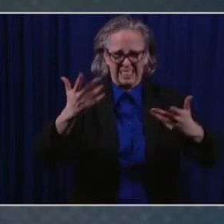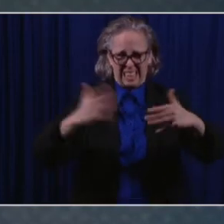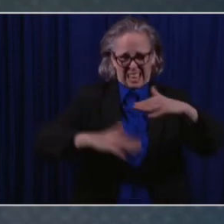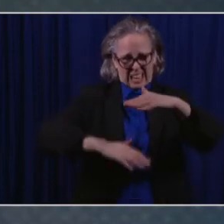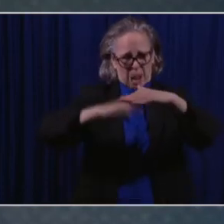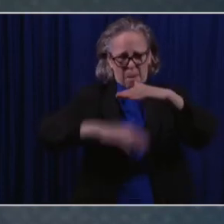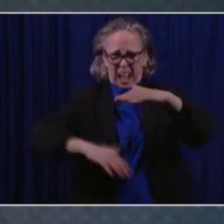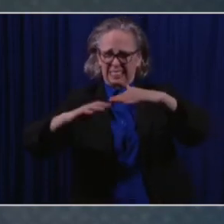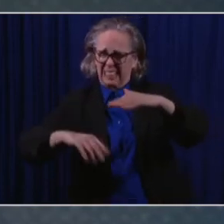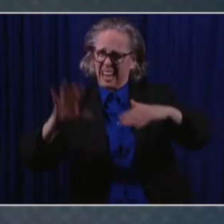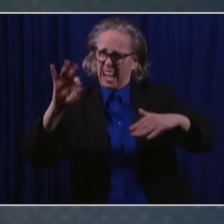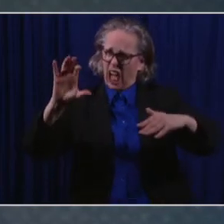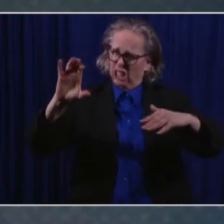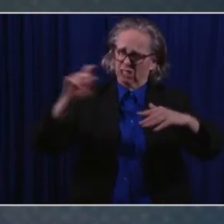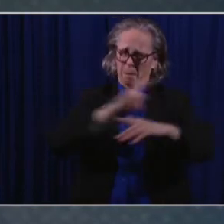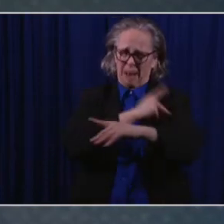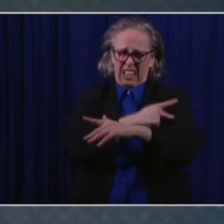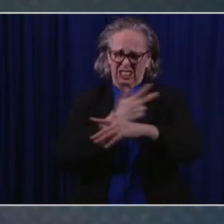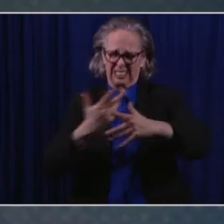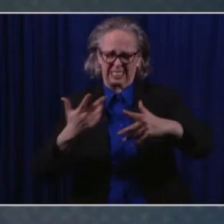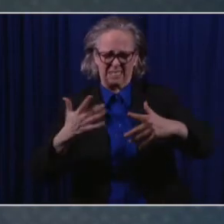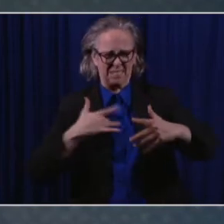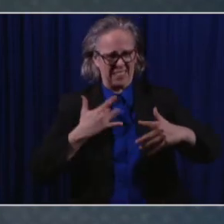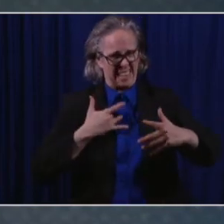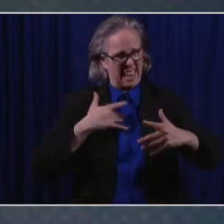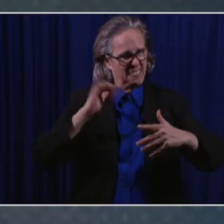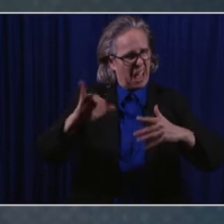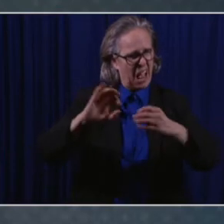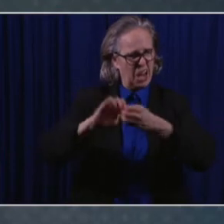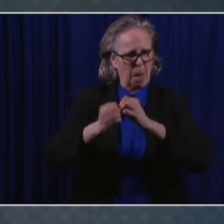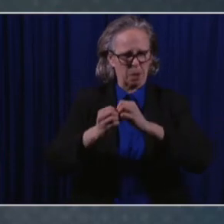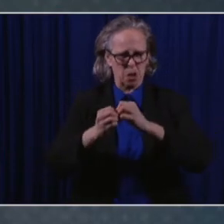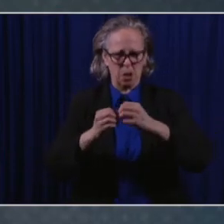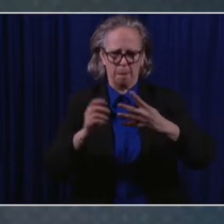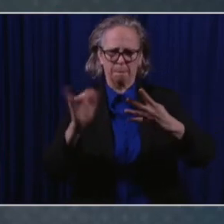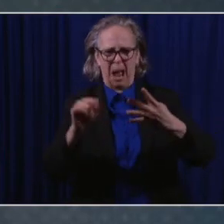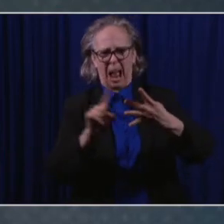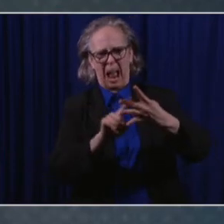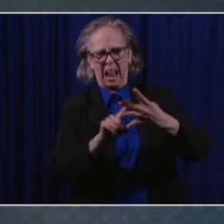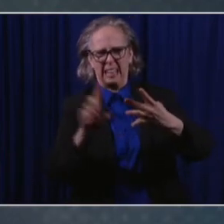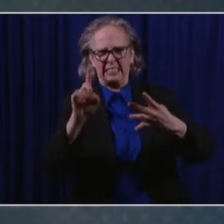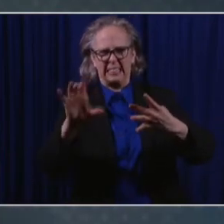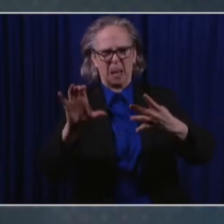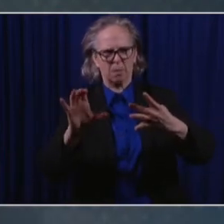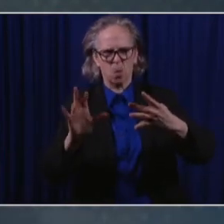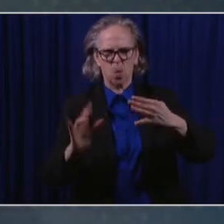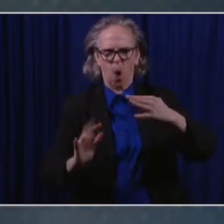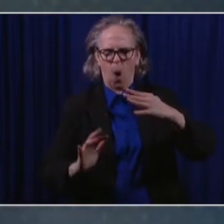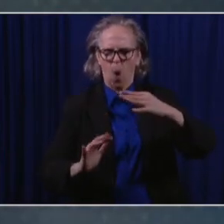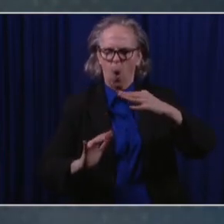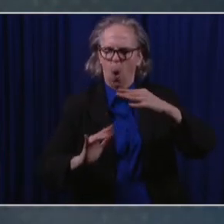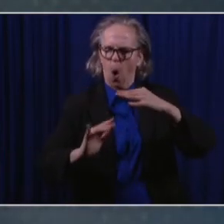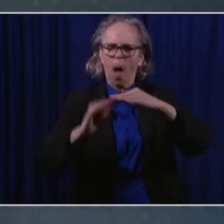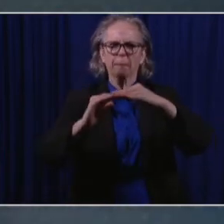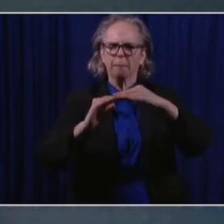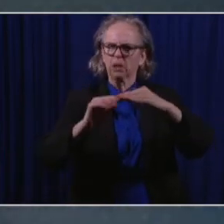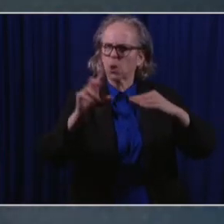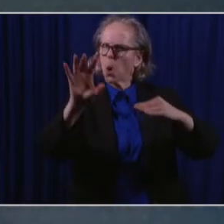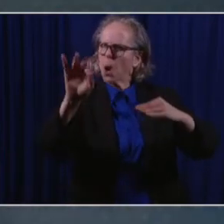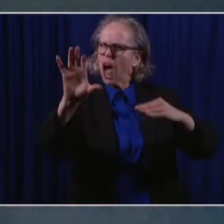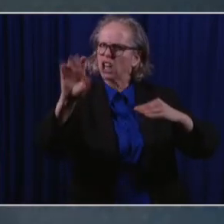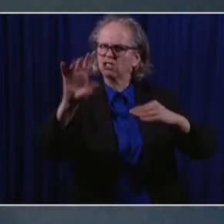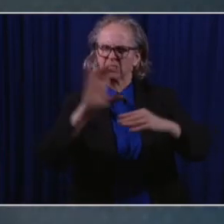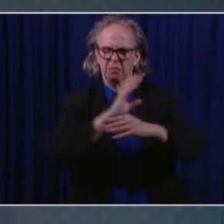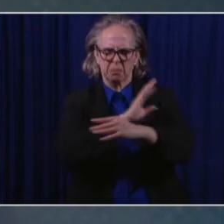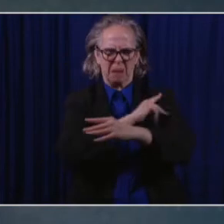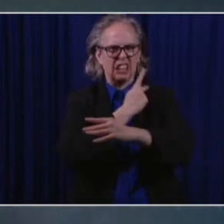week of December. If nothing changes, that's the numbers that we, now that's worst case scenario, but that's only worst case